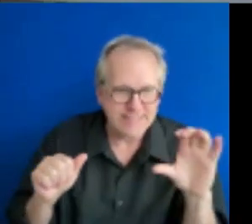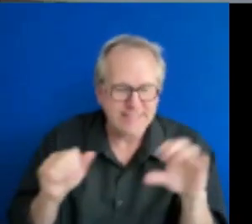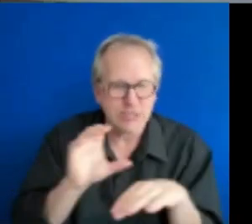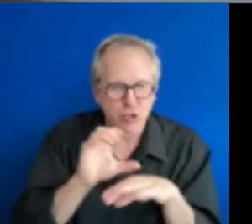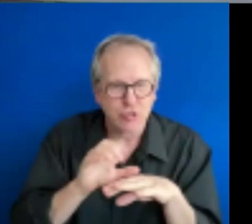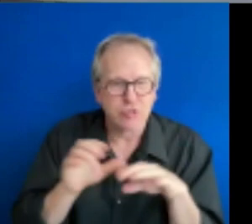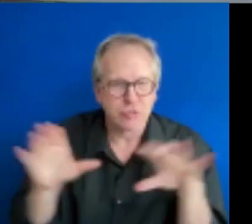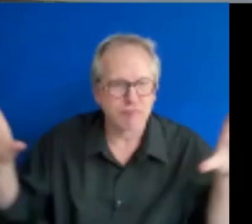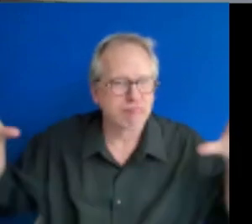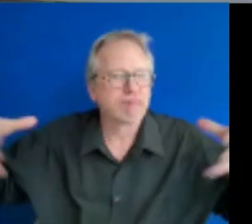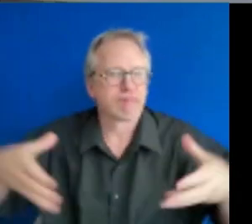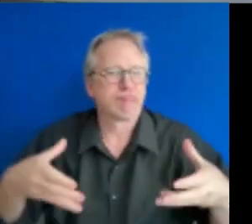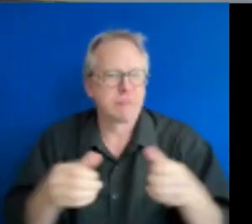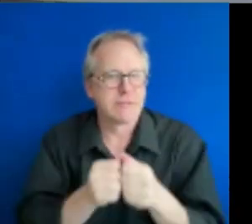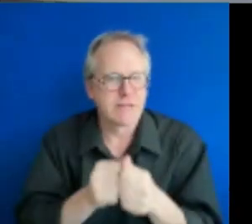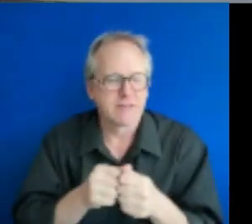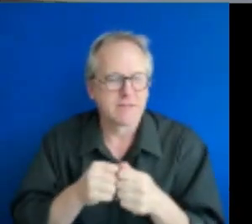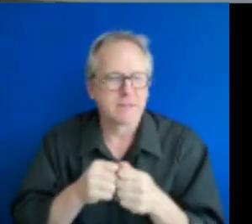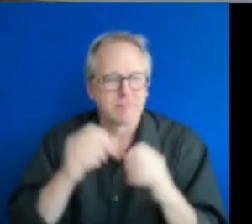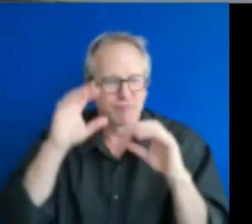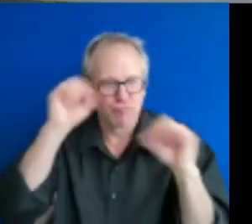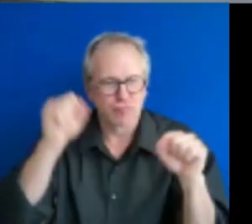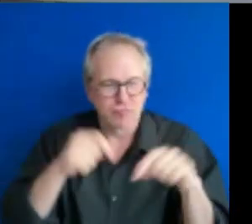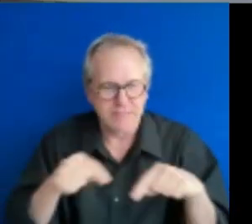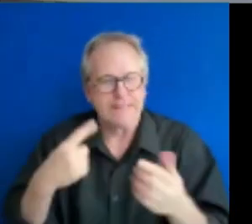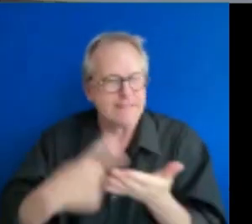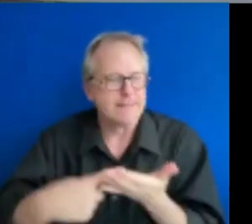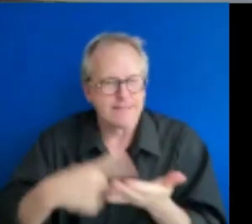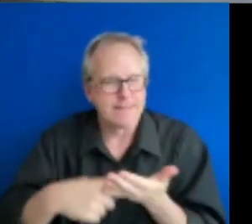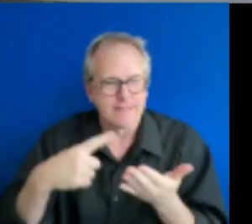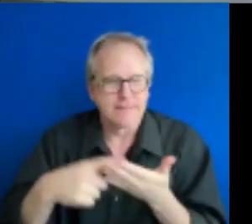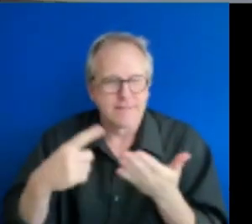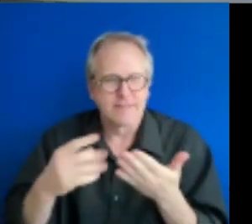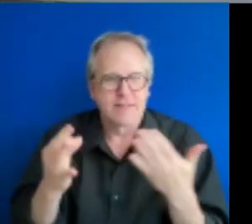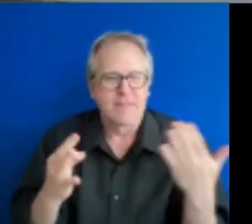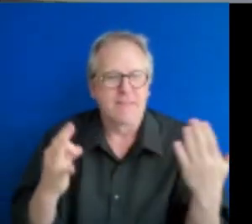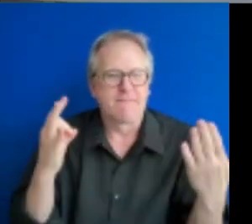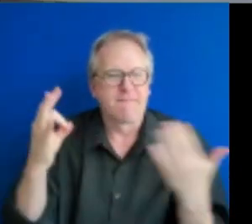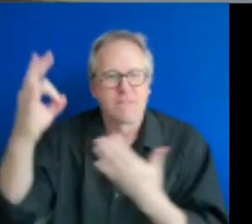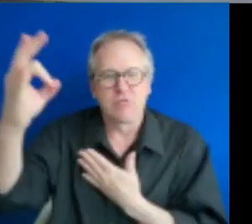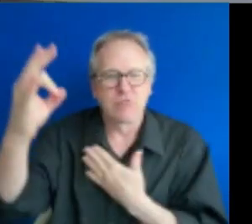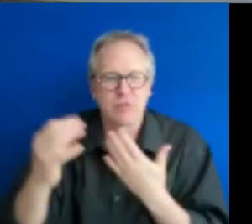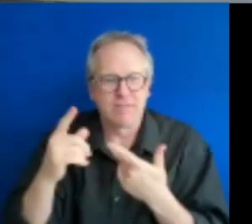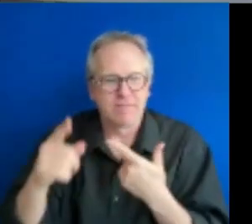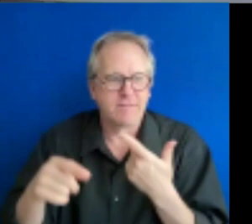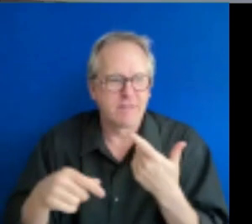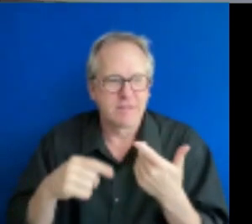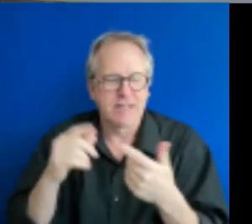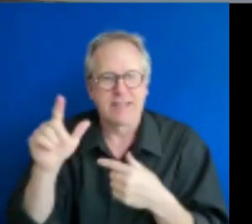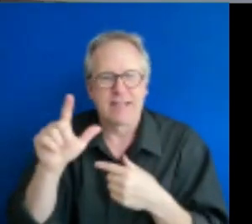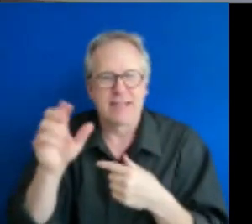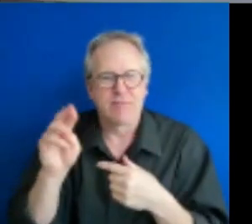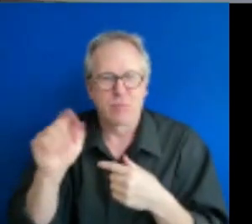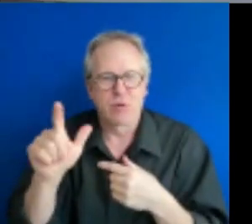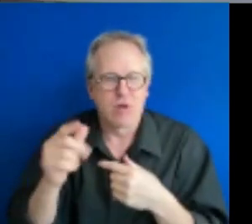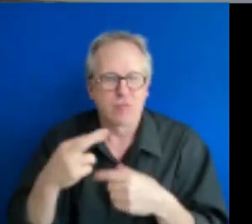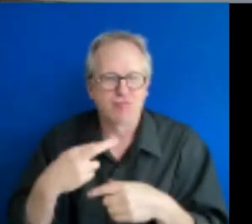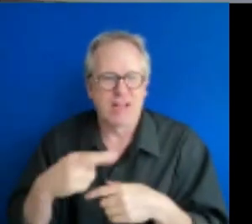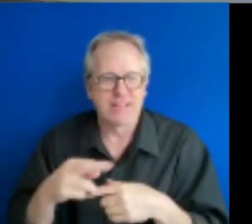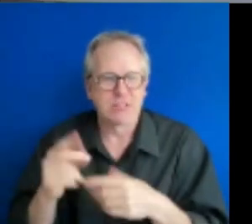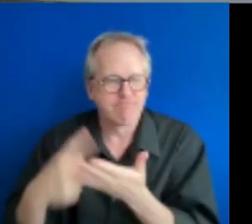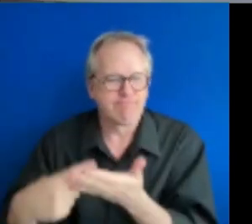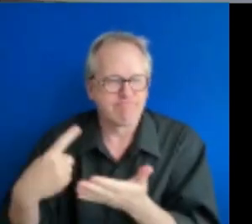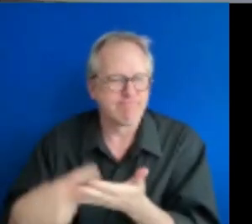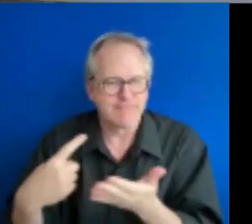got together and they had a discussion about the future of liberal religion. And they talked about how important